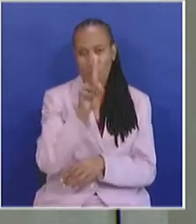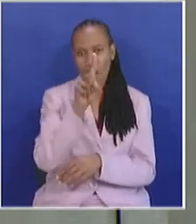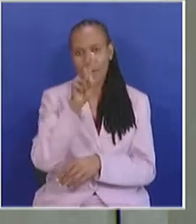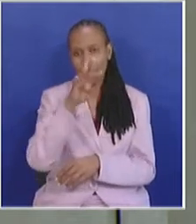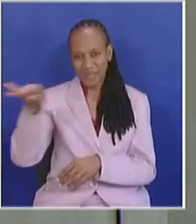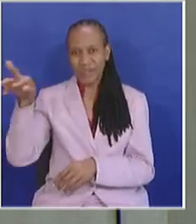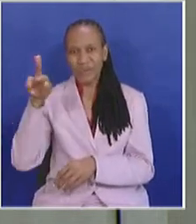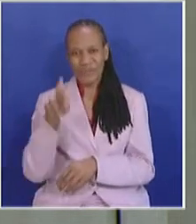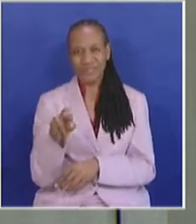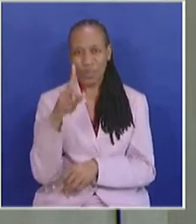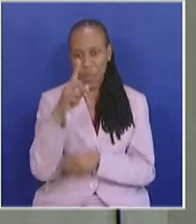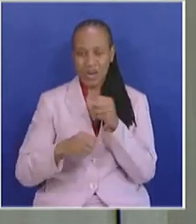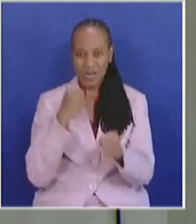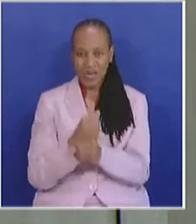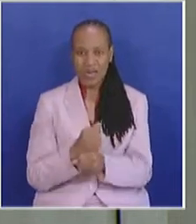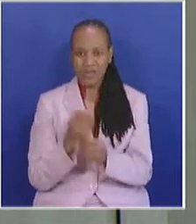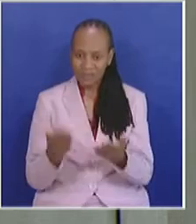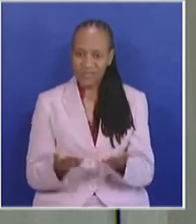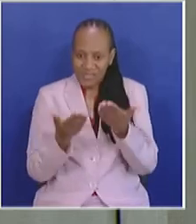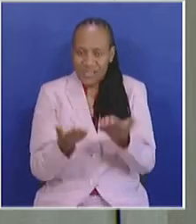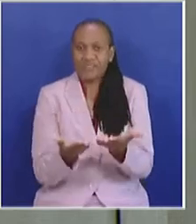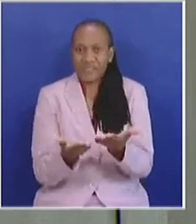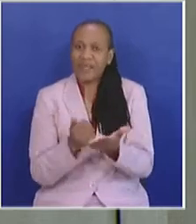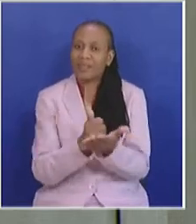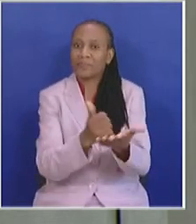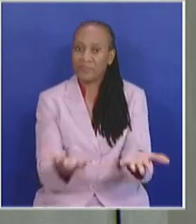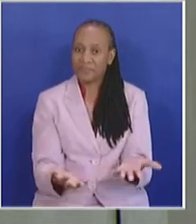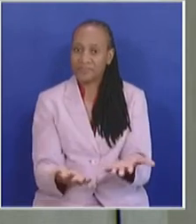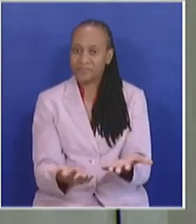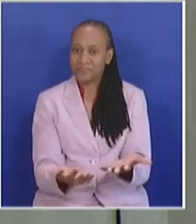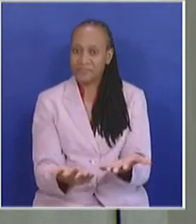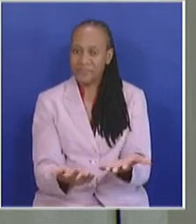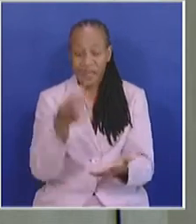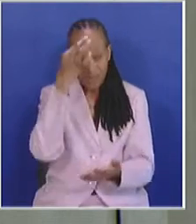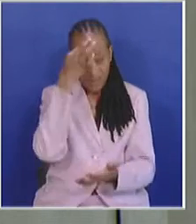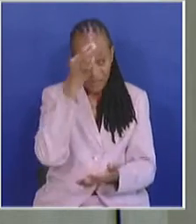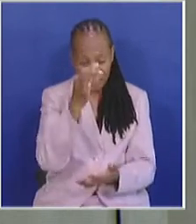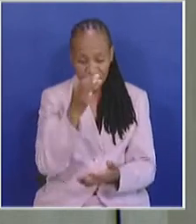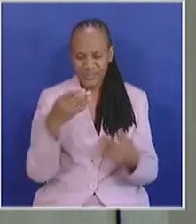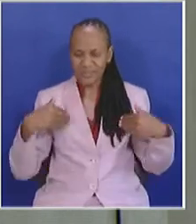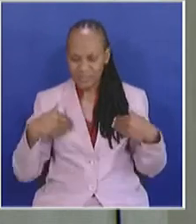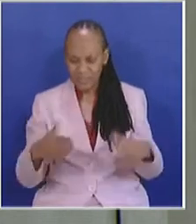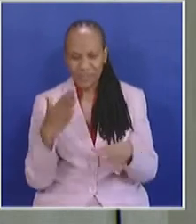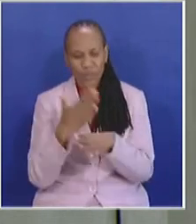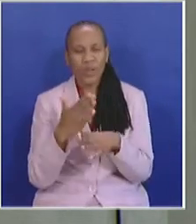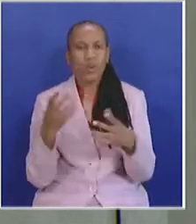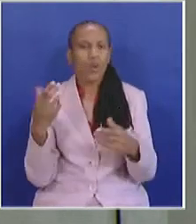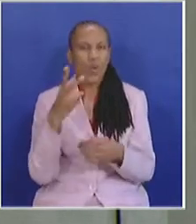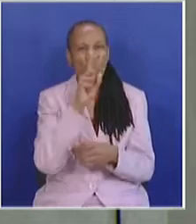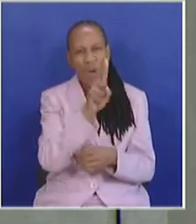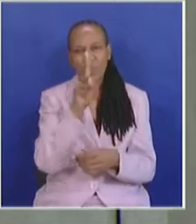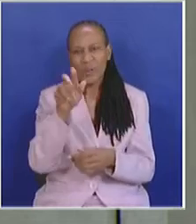a subsidy in the service. Its patronage has increased from the humble beginnings of